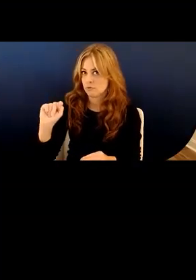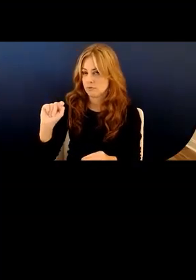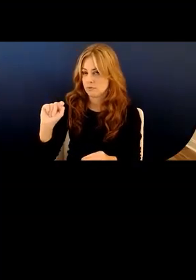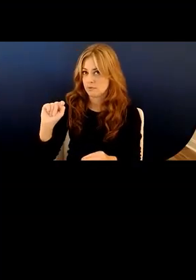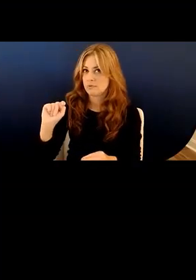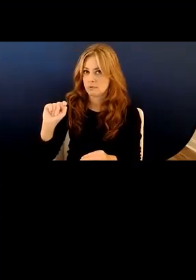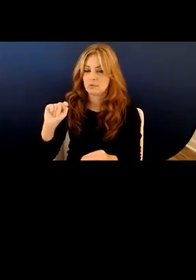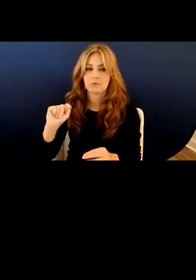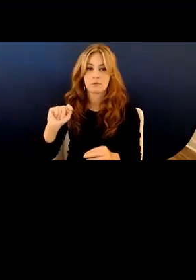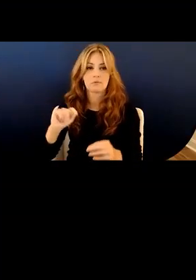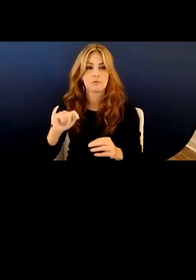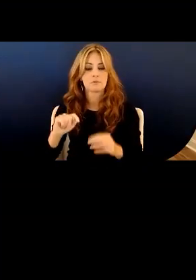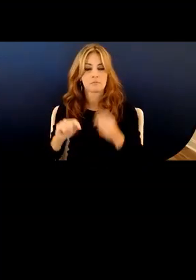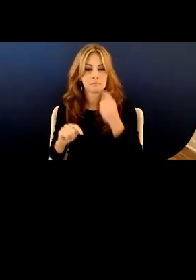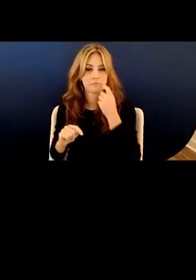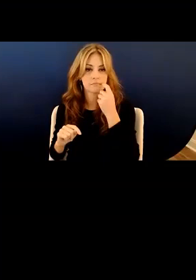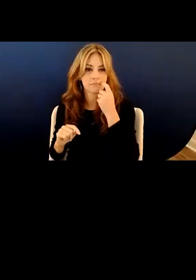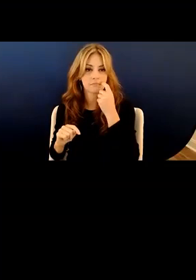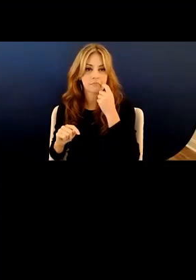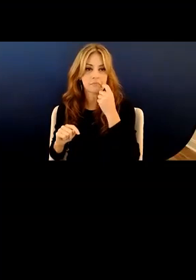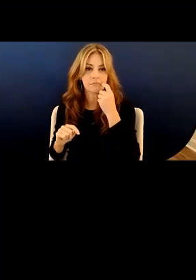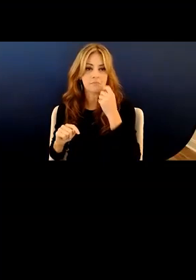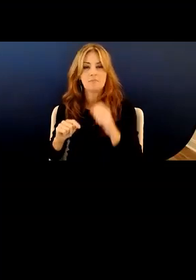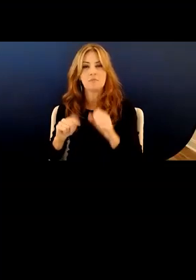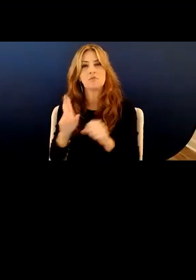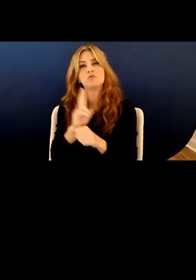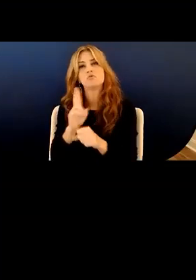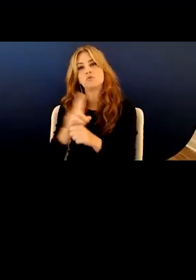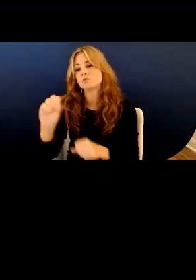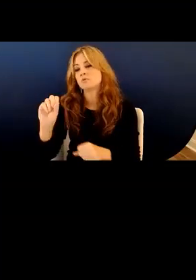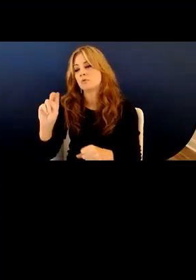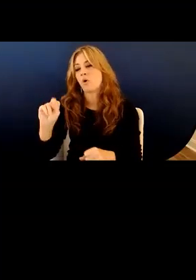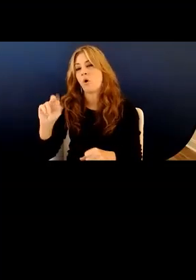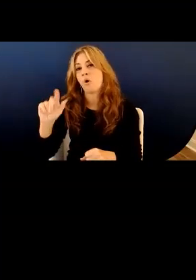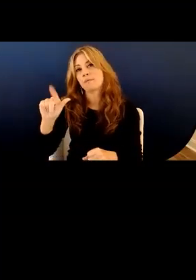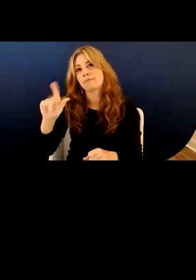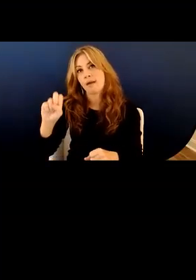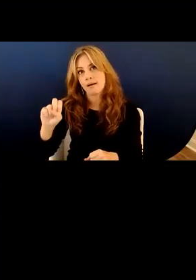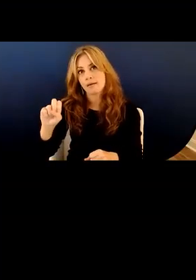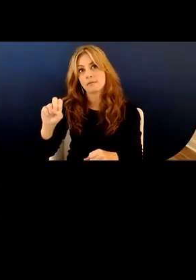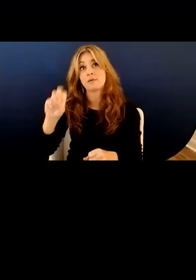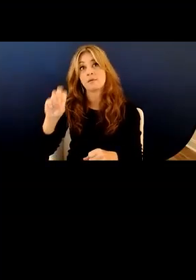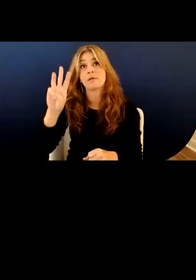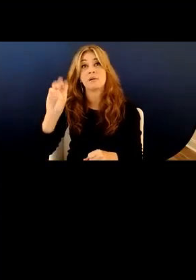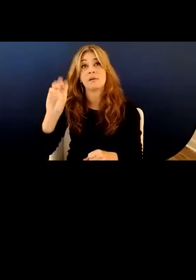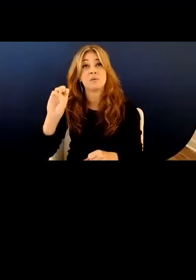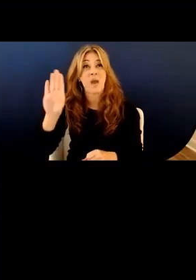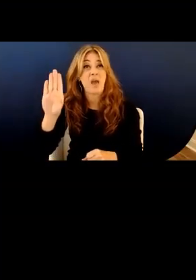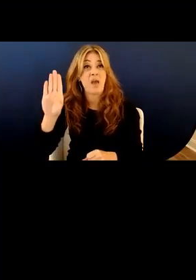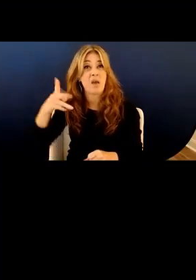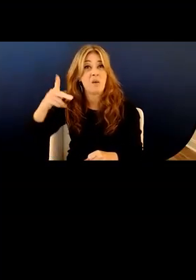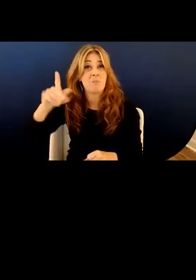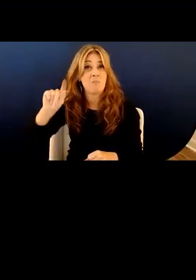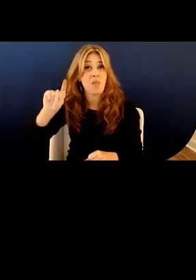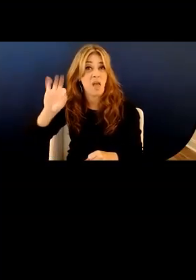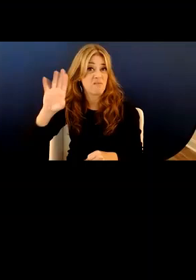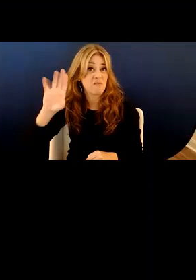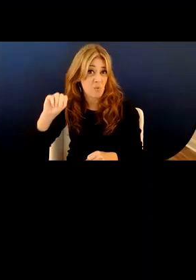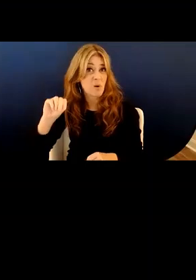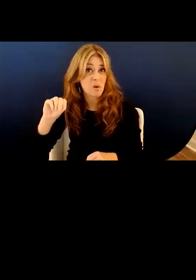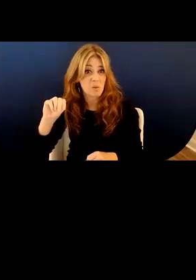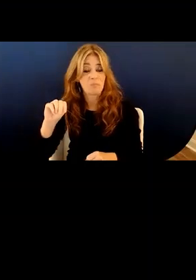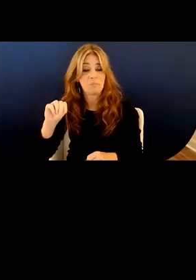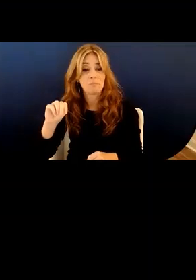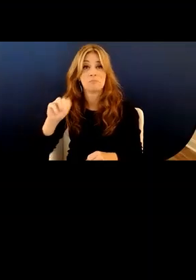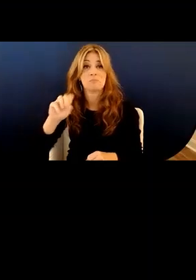make use of any of the online web platforms meeting services, whether it